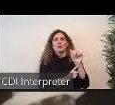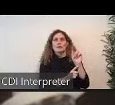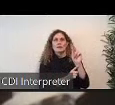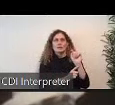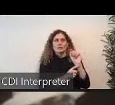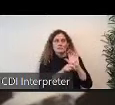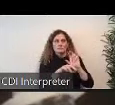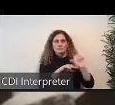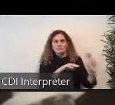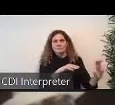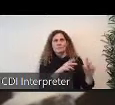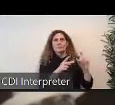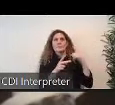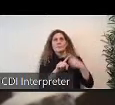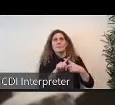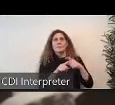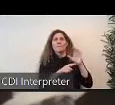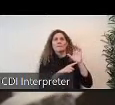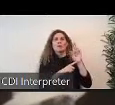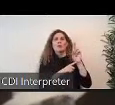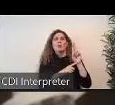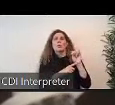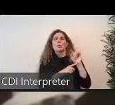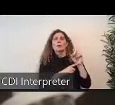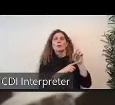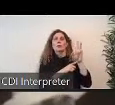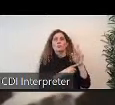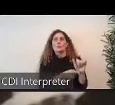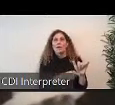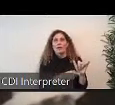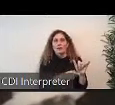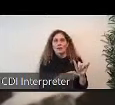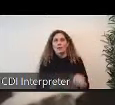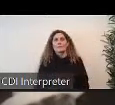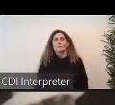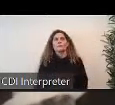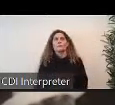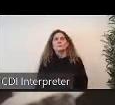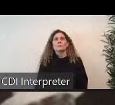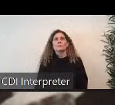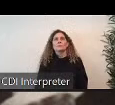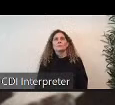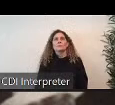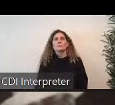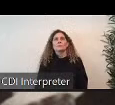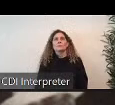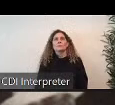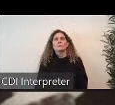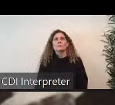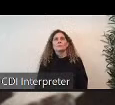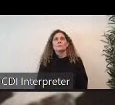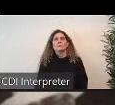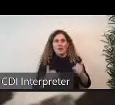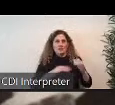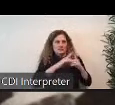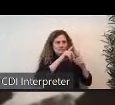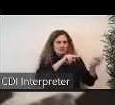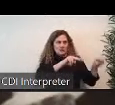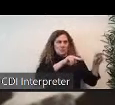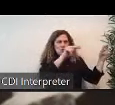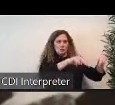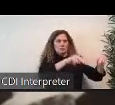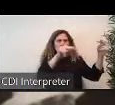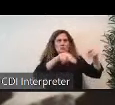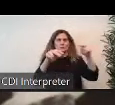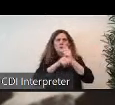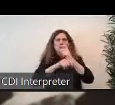the confidence in the vaccine and ensure equity and access and distribution of the vaccine. But before I hand it over, I do